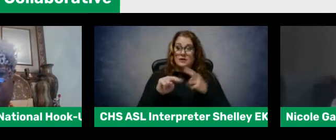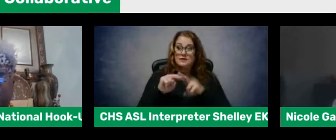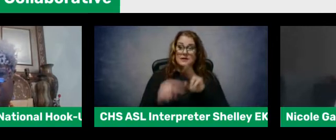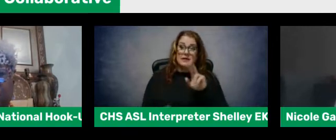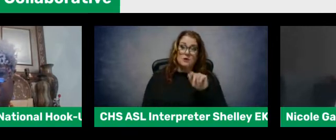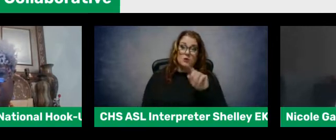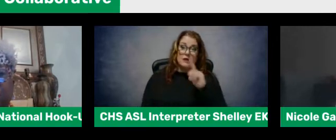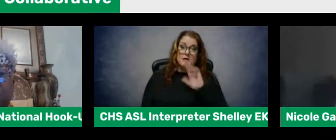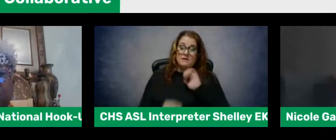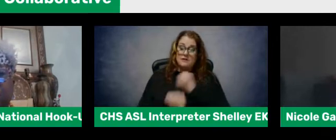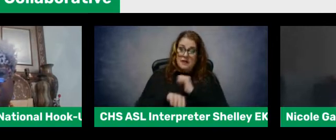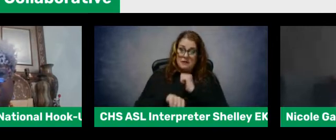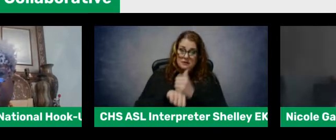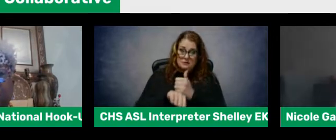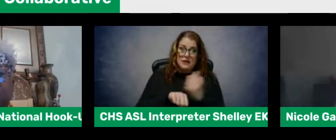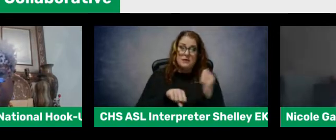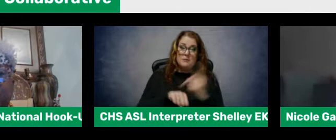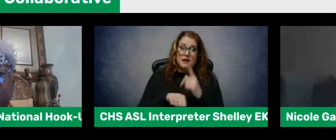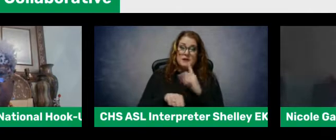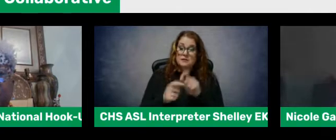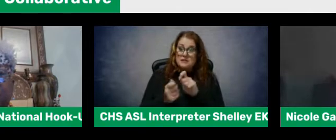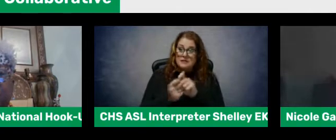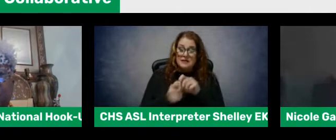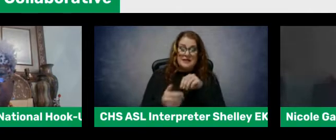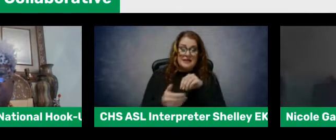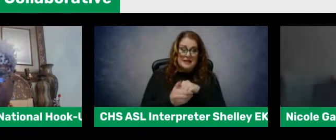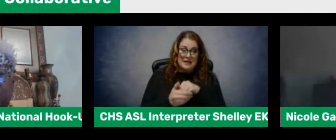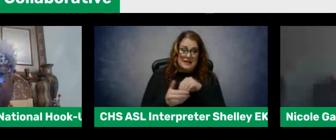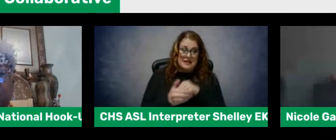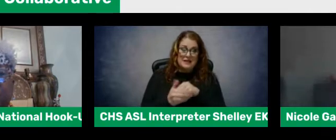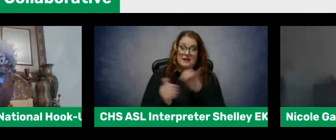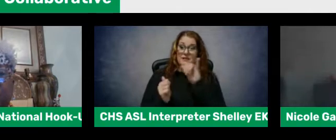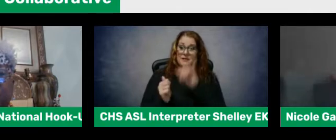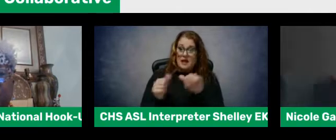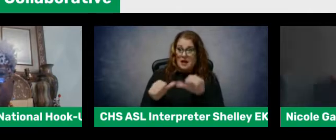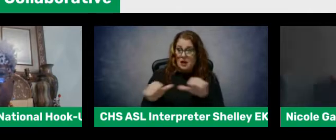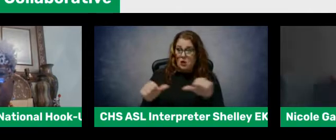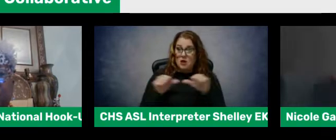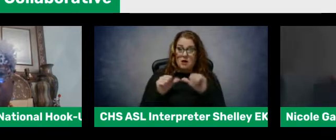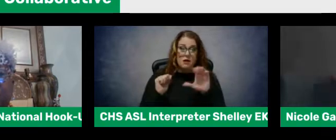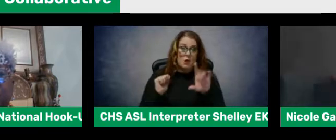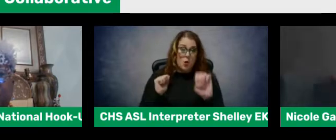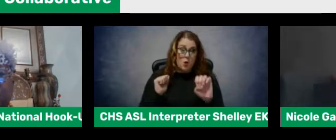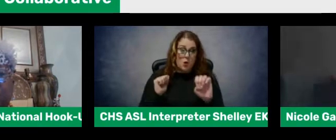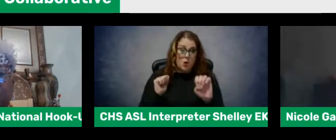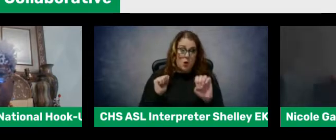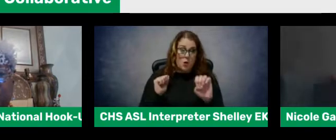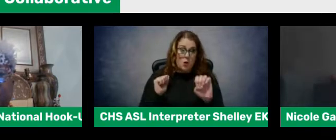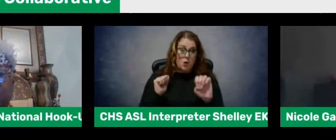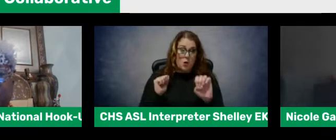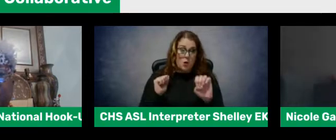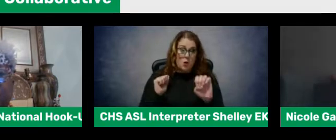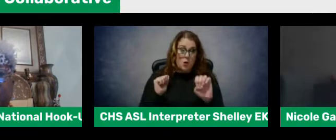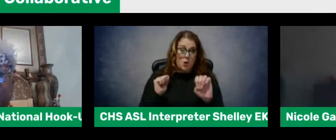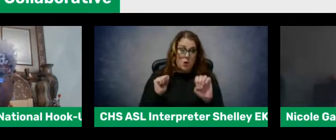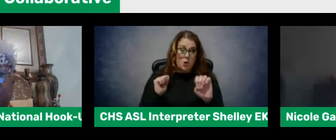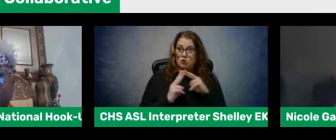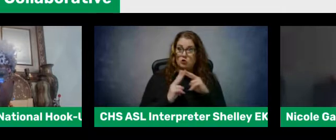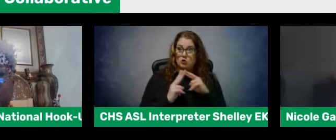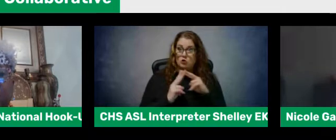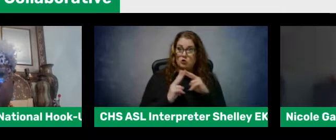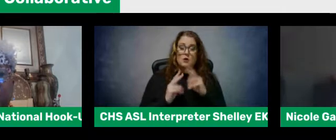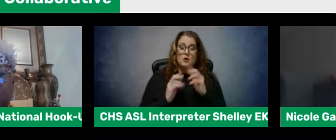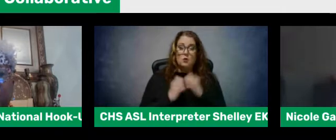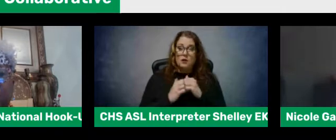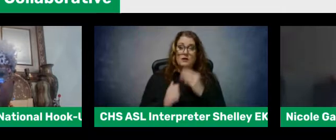of those establishments back specifically within that area code. And this project and partnership with the Food